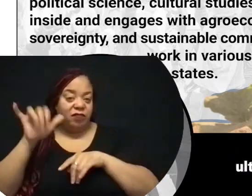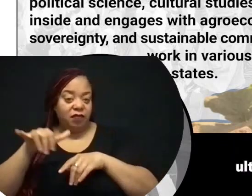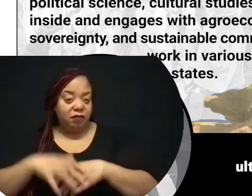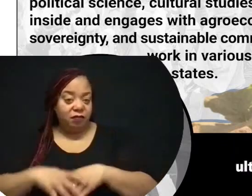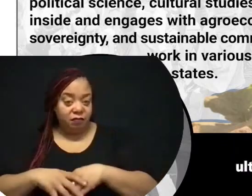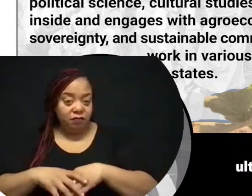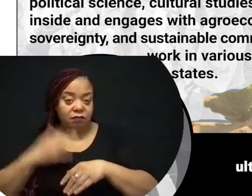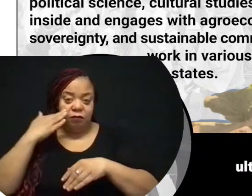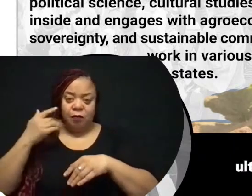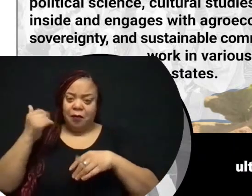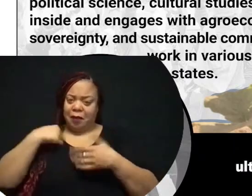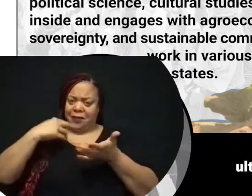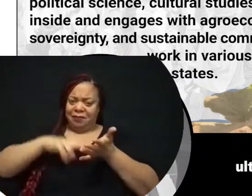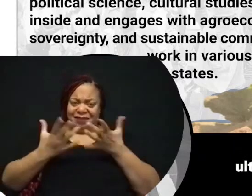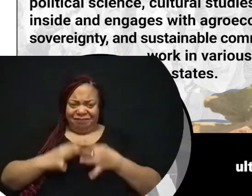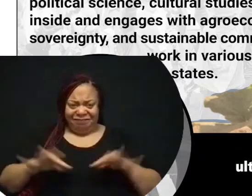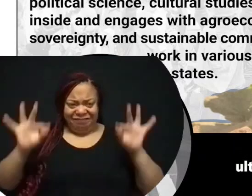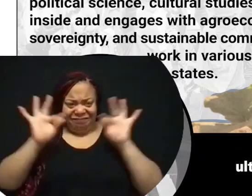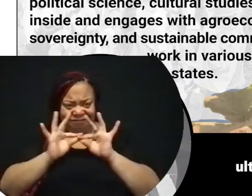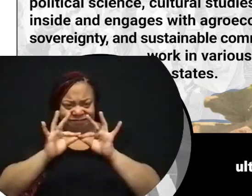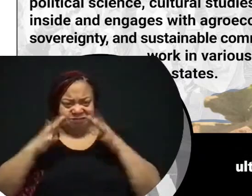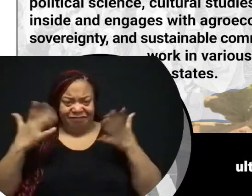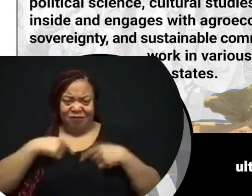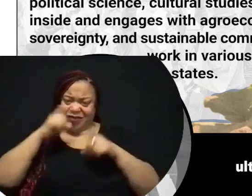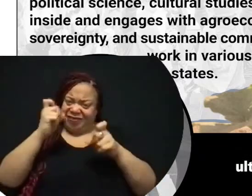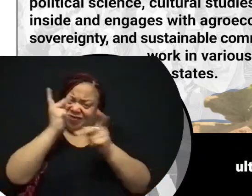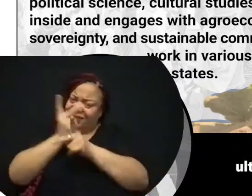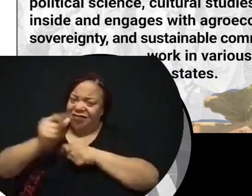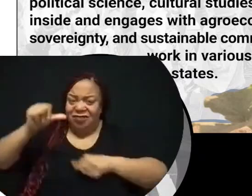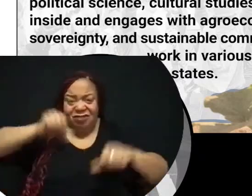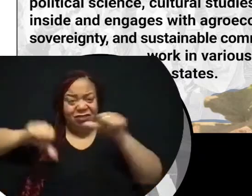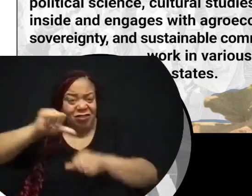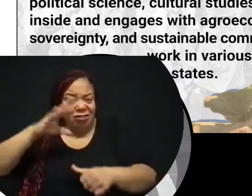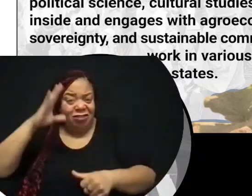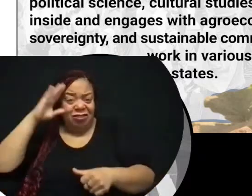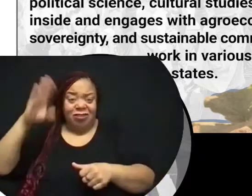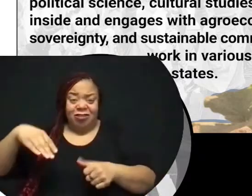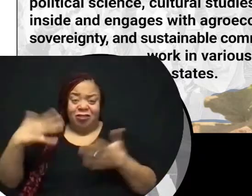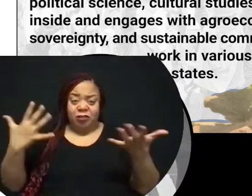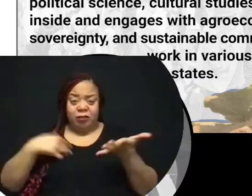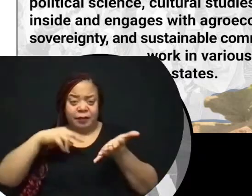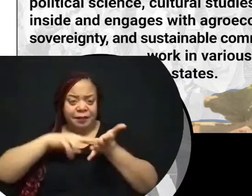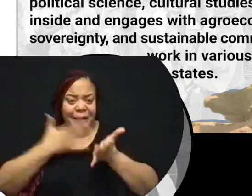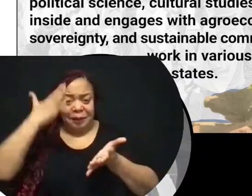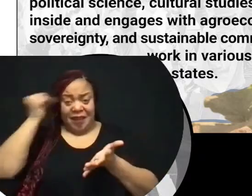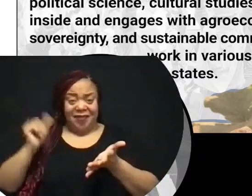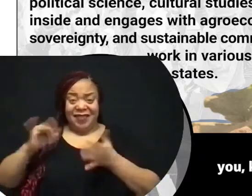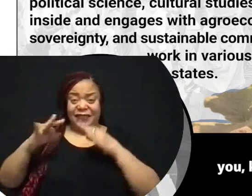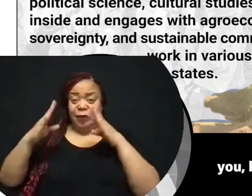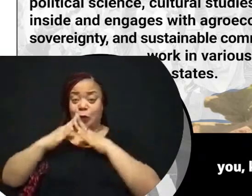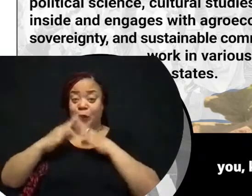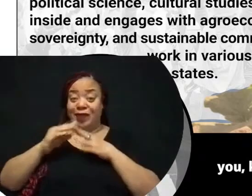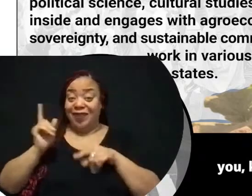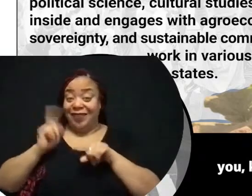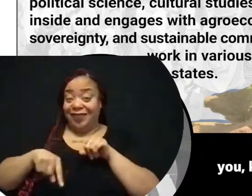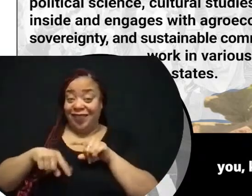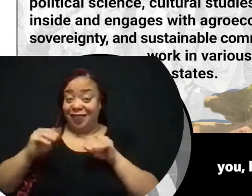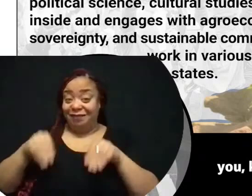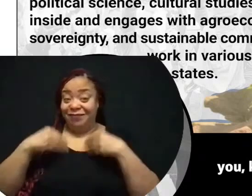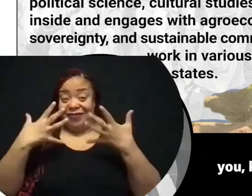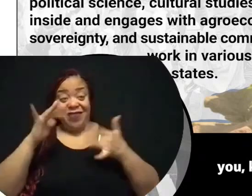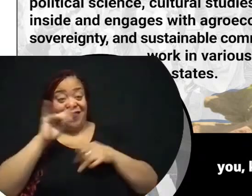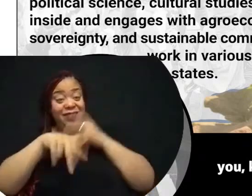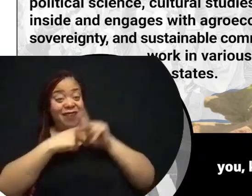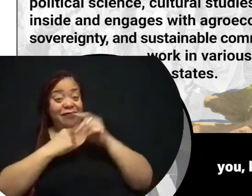needed and the prisons ain't budging, ultimately it does come back down to us, and that's what,